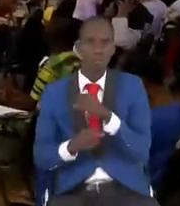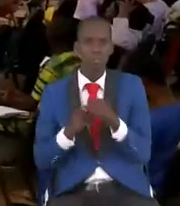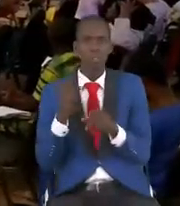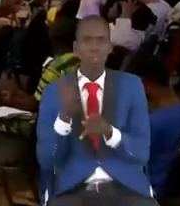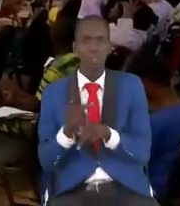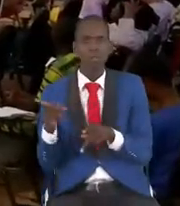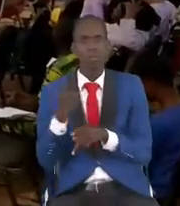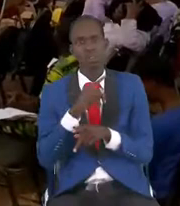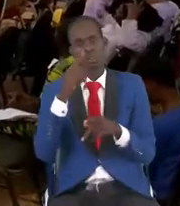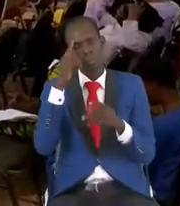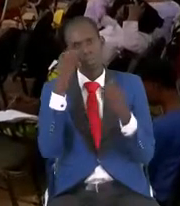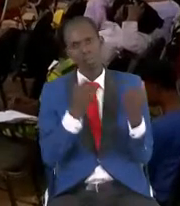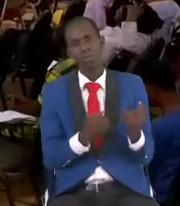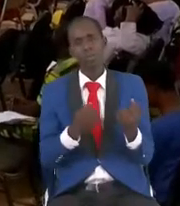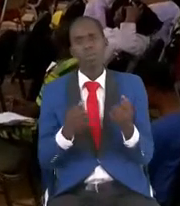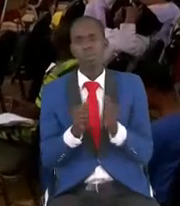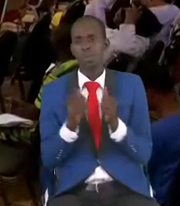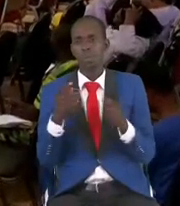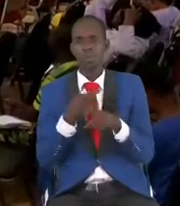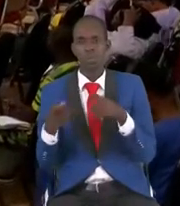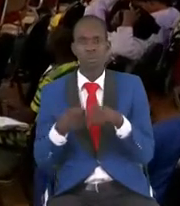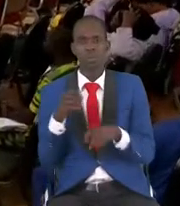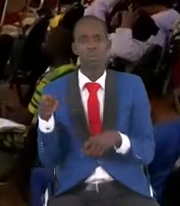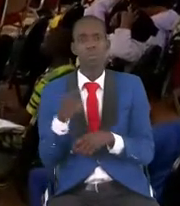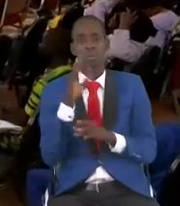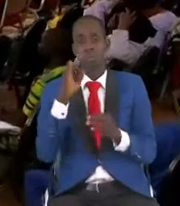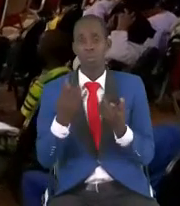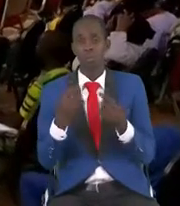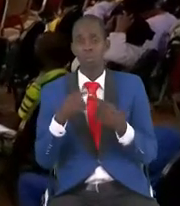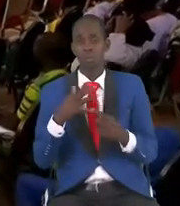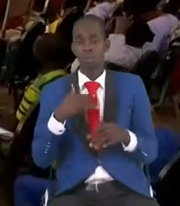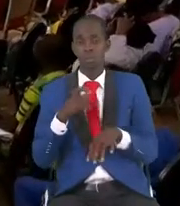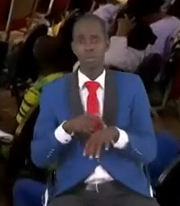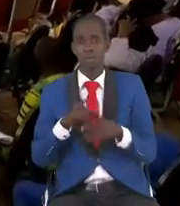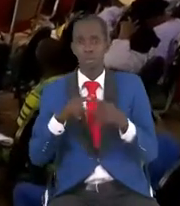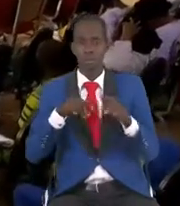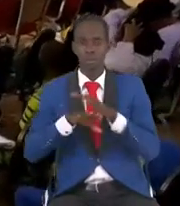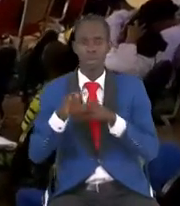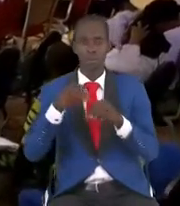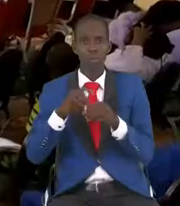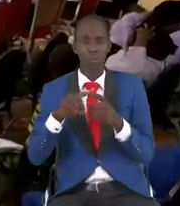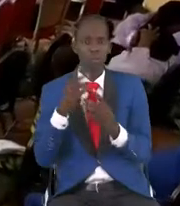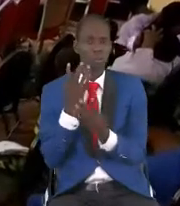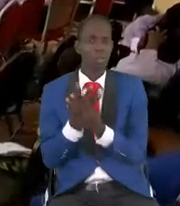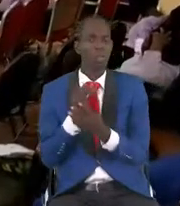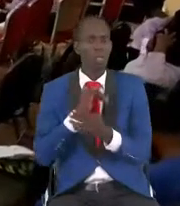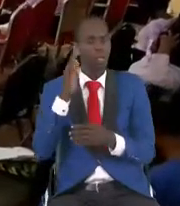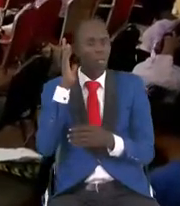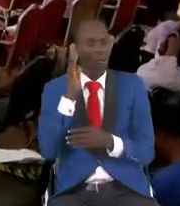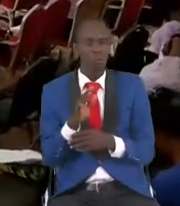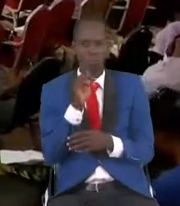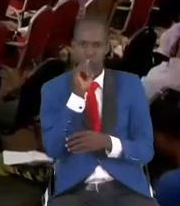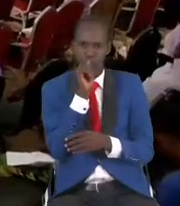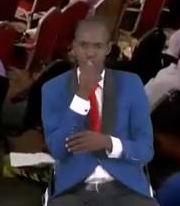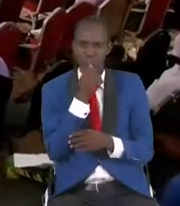I was persecuting them. If it comes to my turn now to get into the prison, I will endure. Those women, those